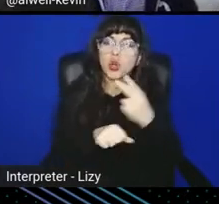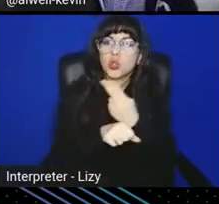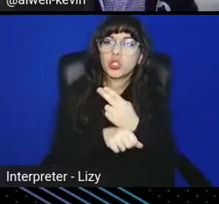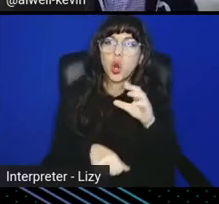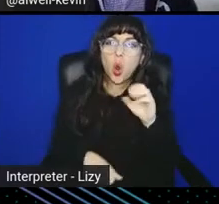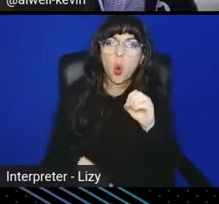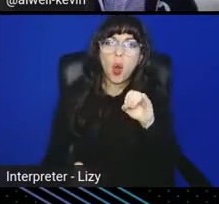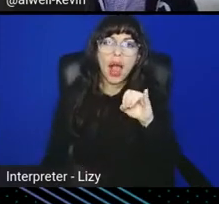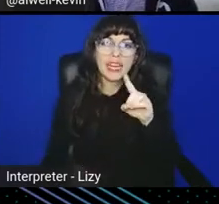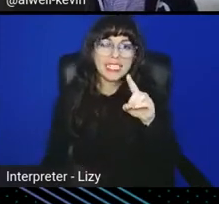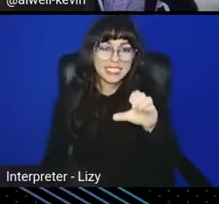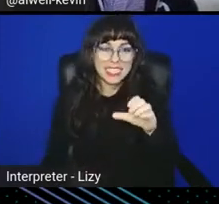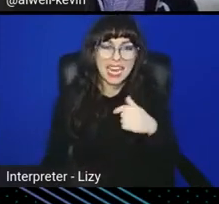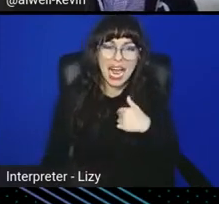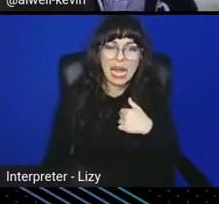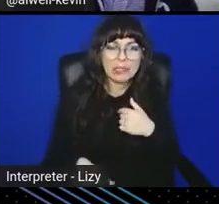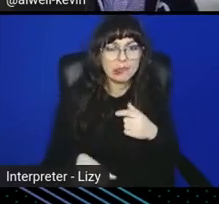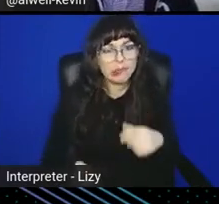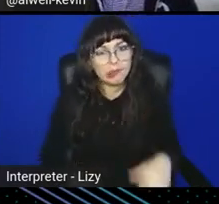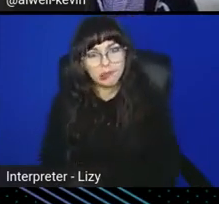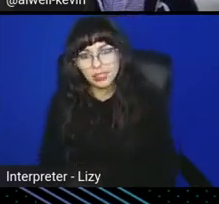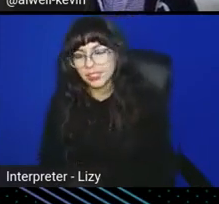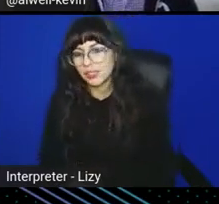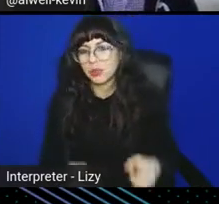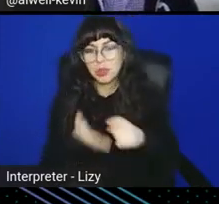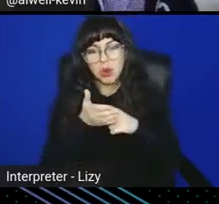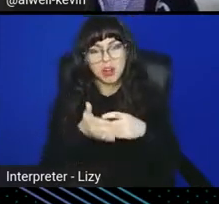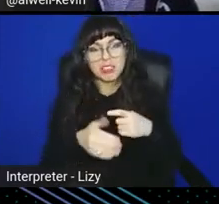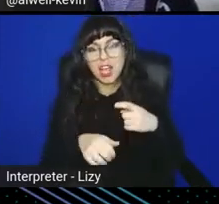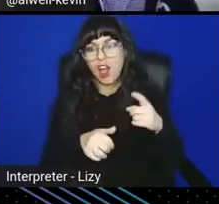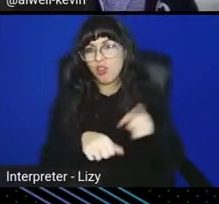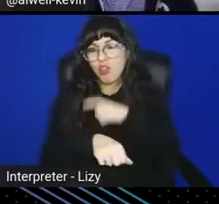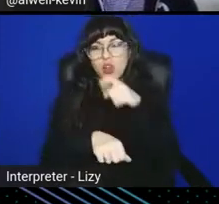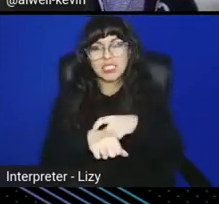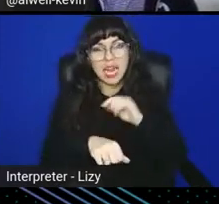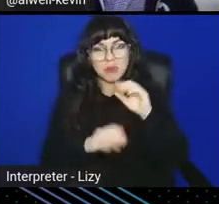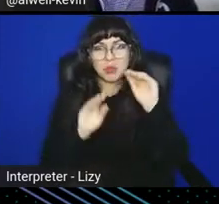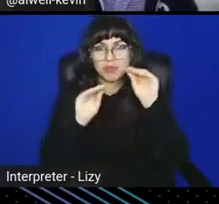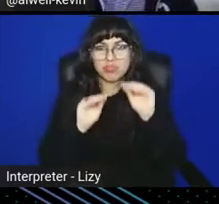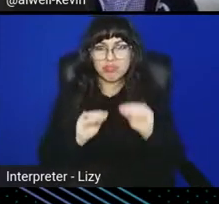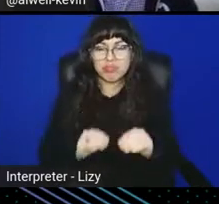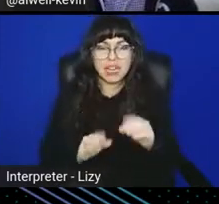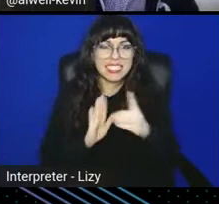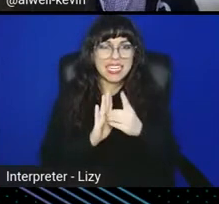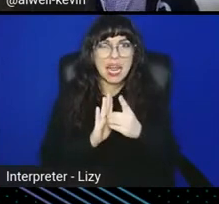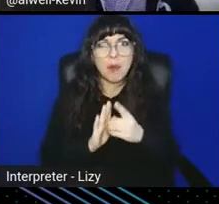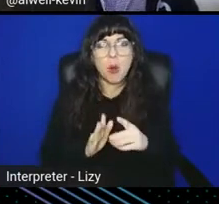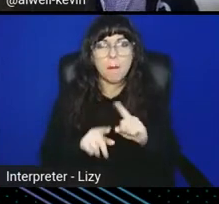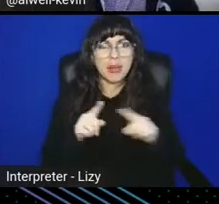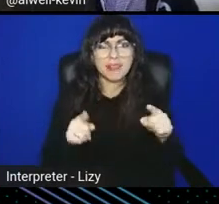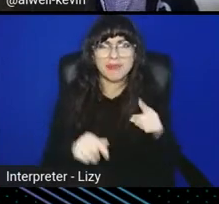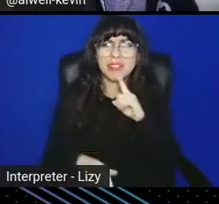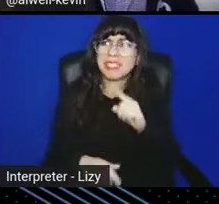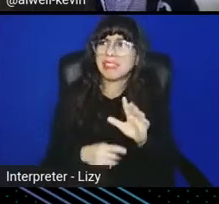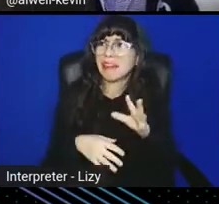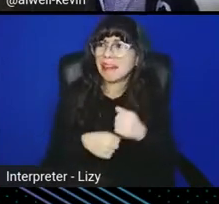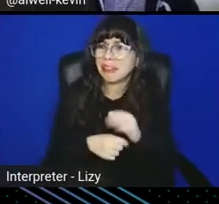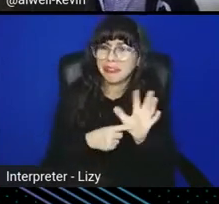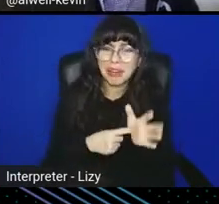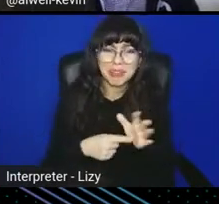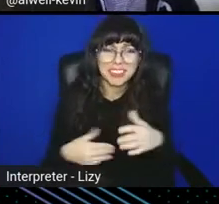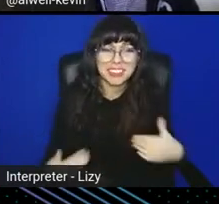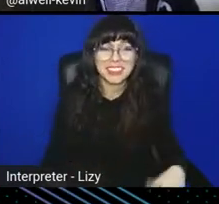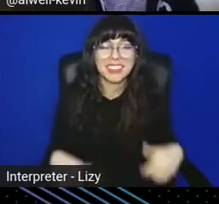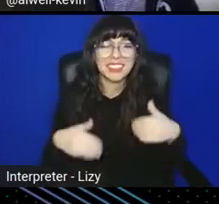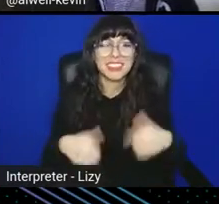this. I mean, it takes a long time to put together some of these demos that you can breeze through in 5 minutes, right? You just kind of work on them